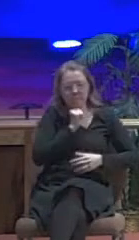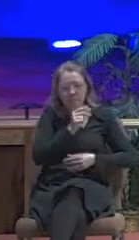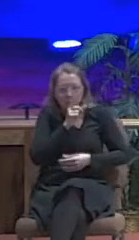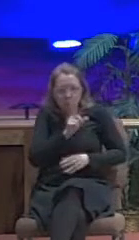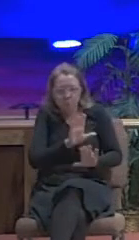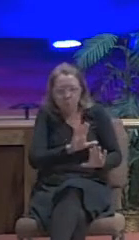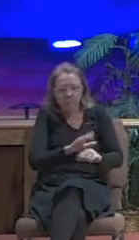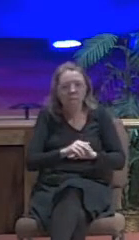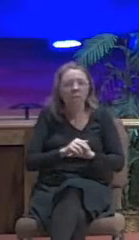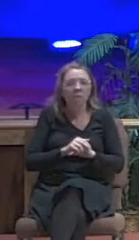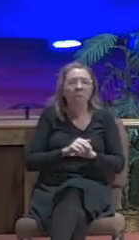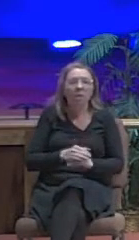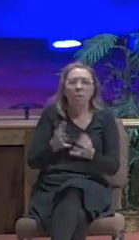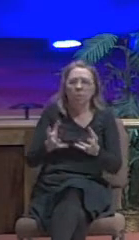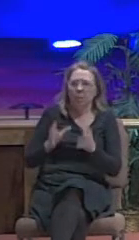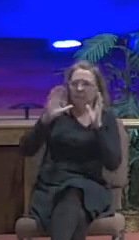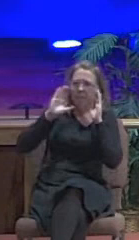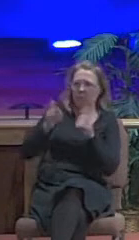at that this morning.